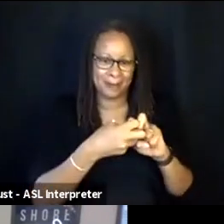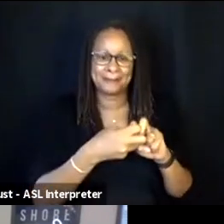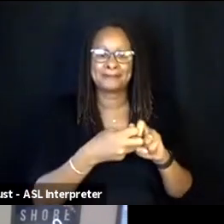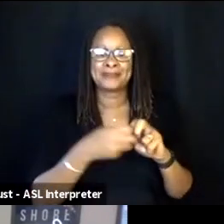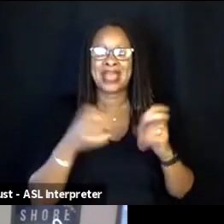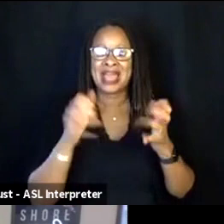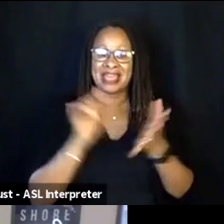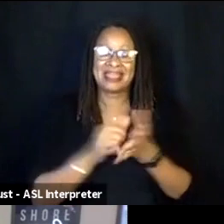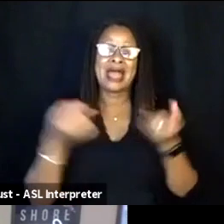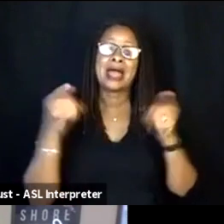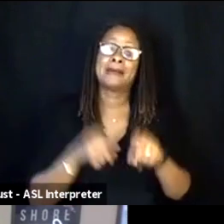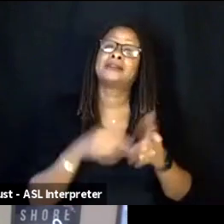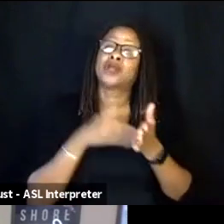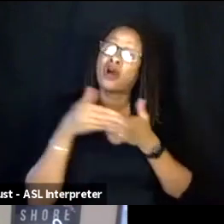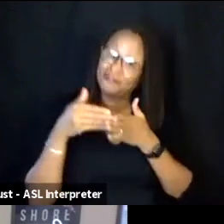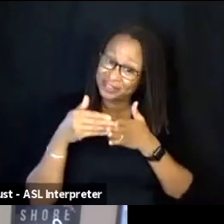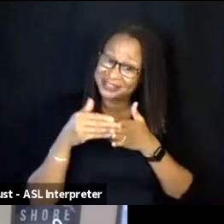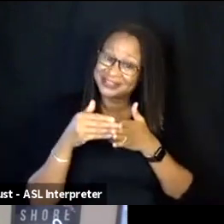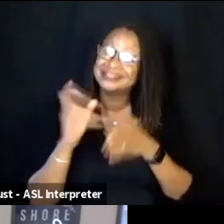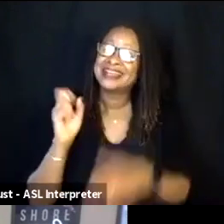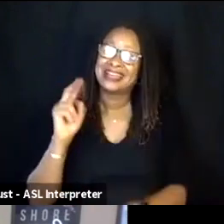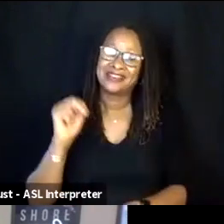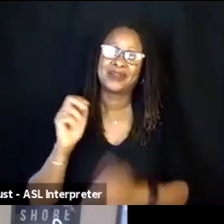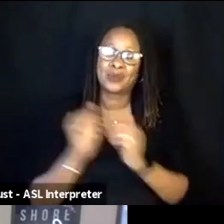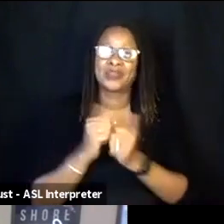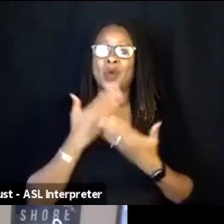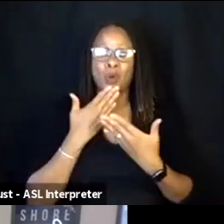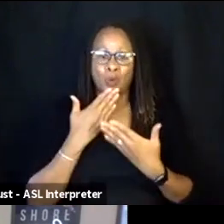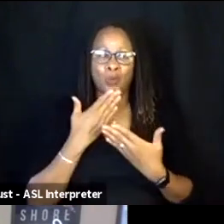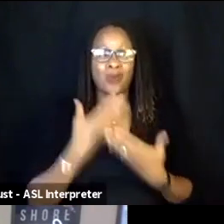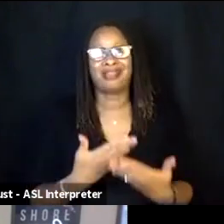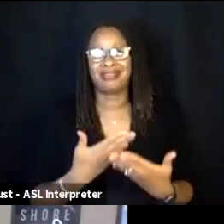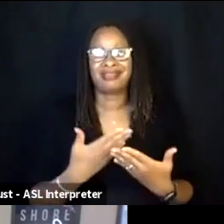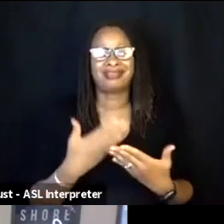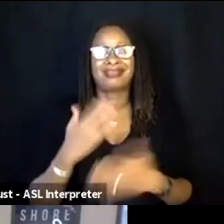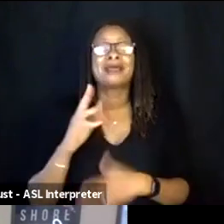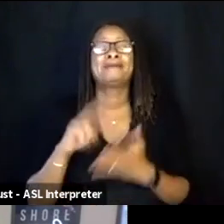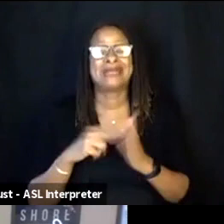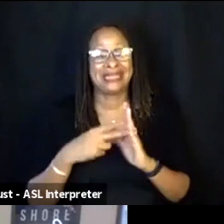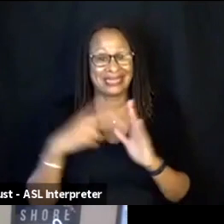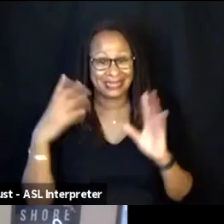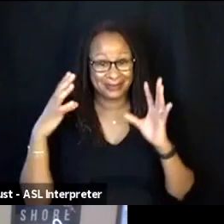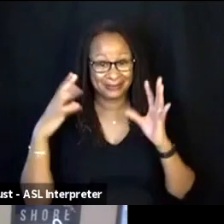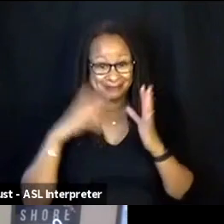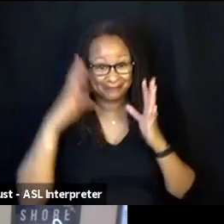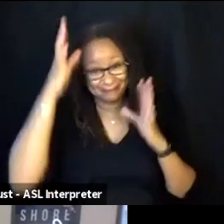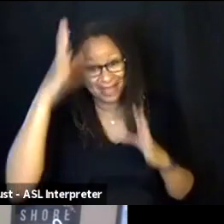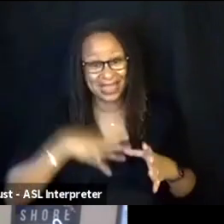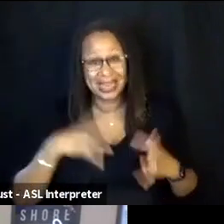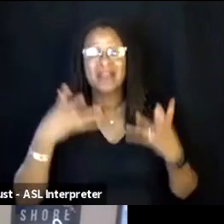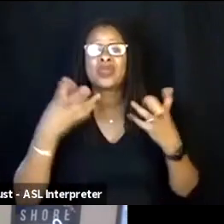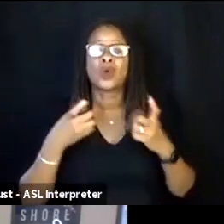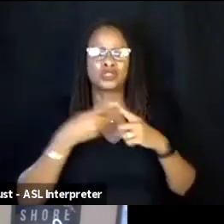And that happens a lot, even with well-meaning men. They want to